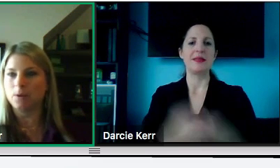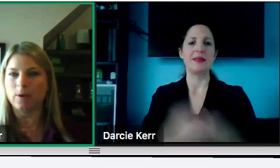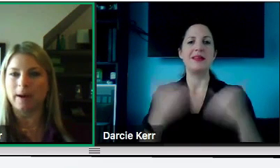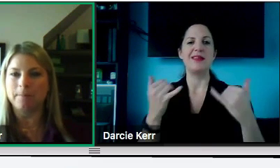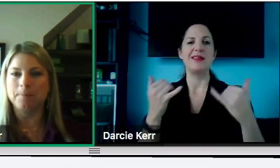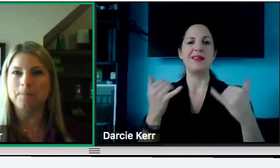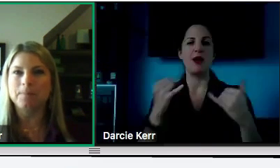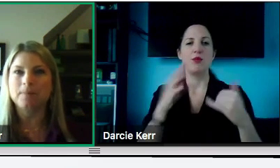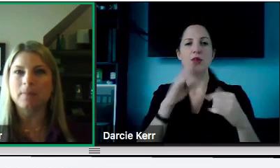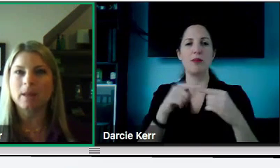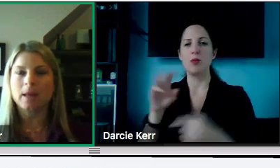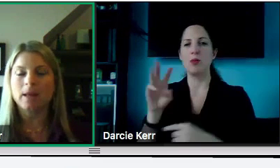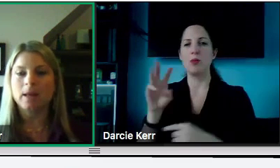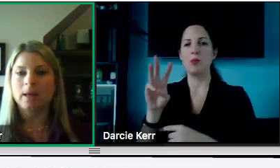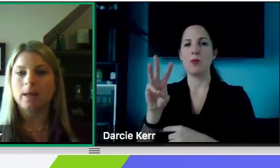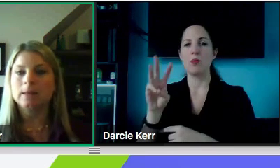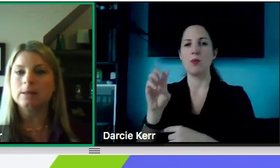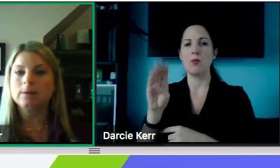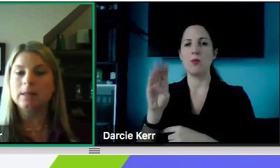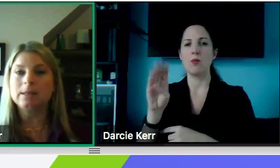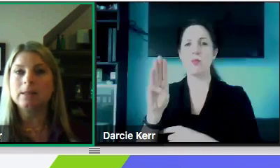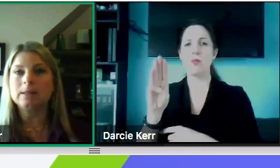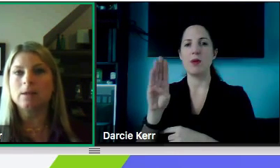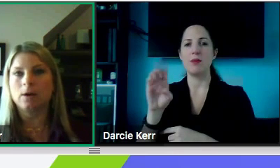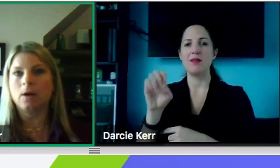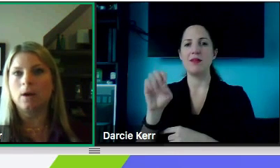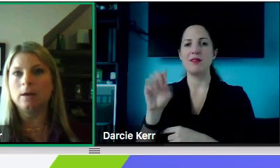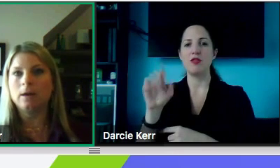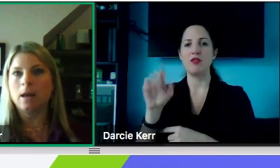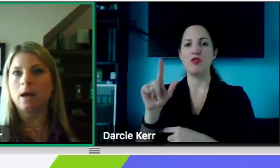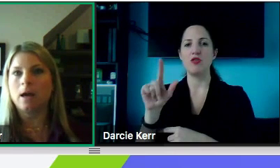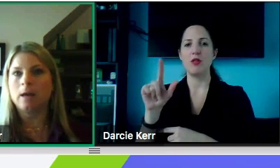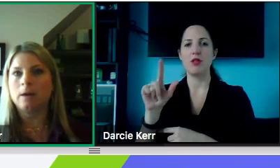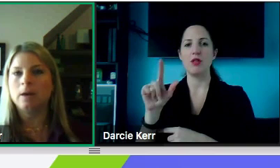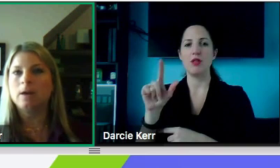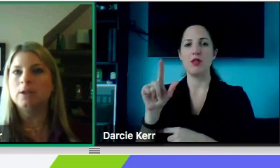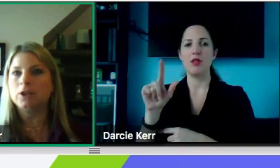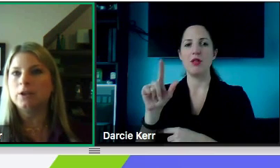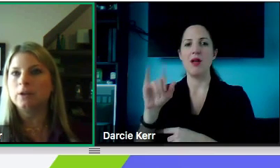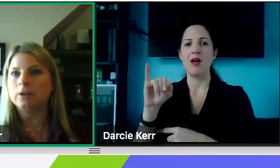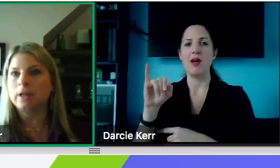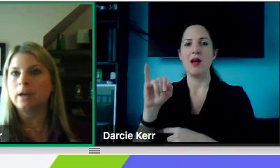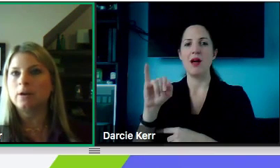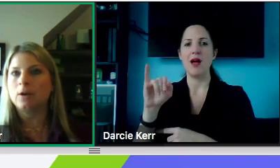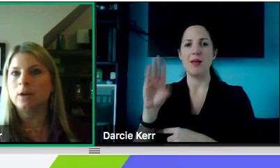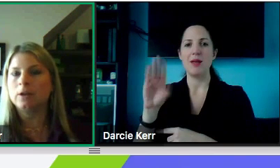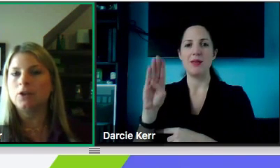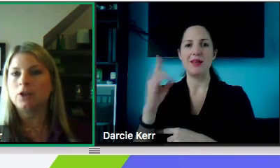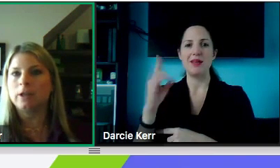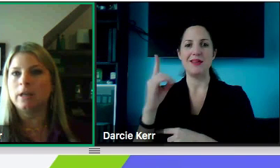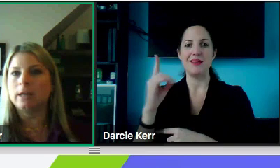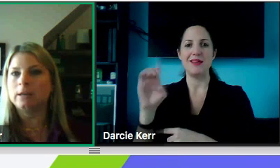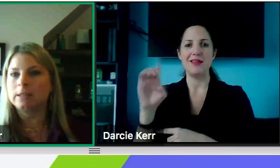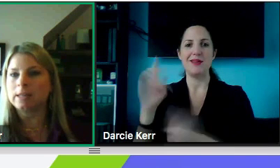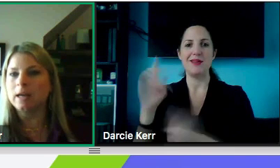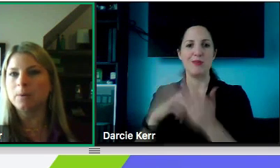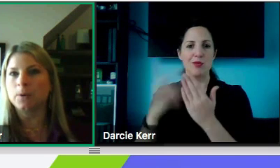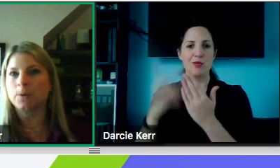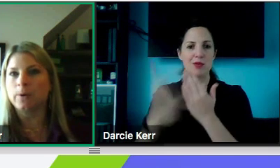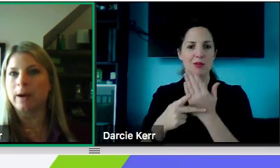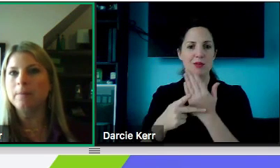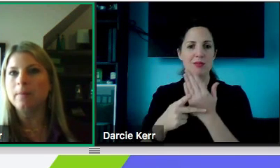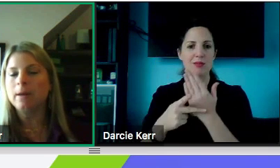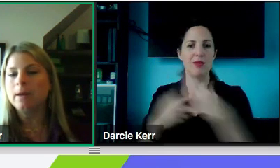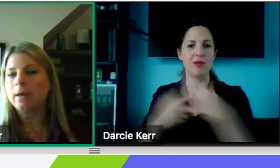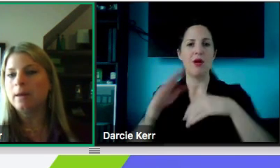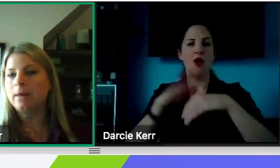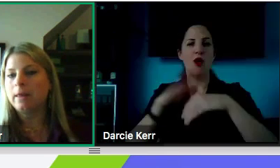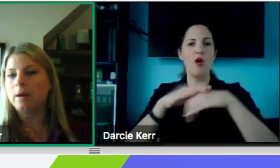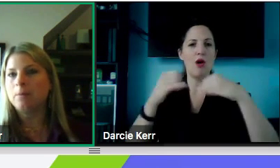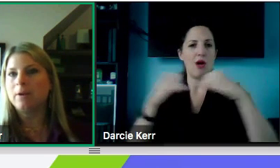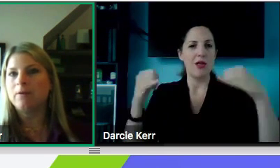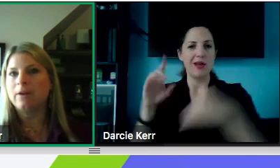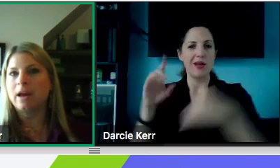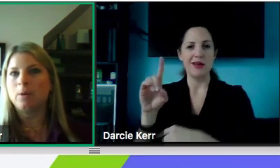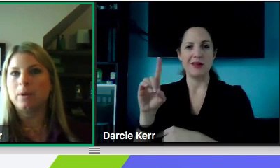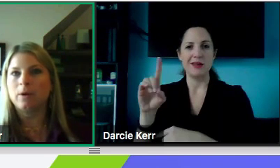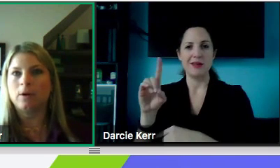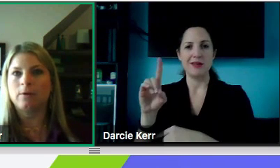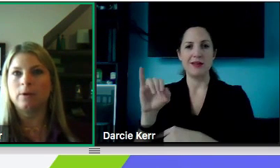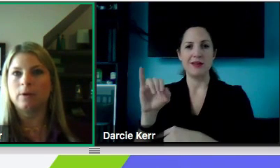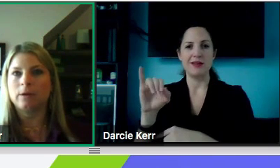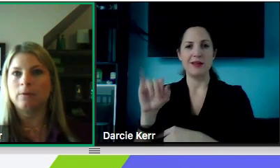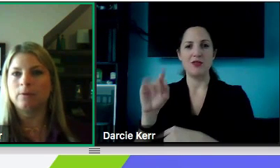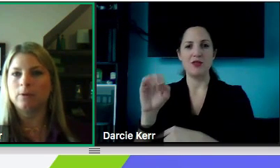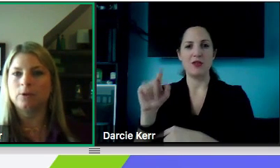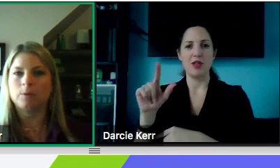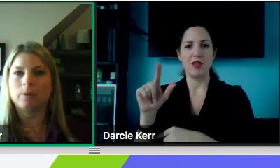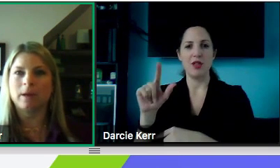Advanced program. So this is our online digital technology and design program that we've now